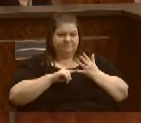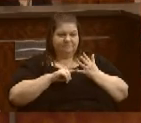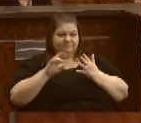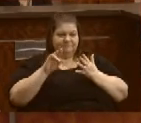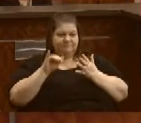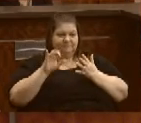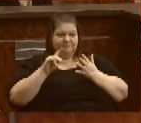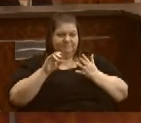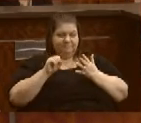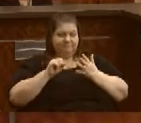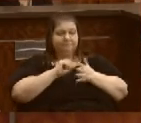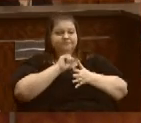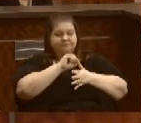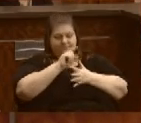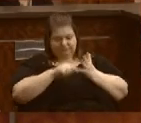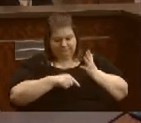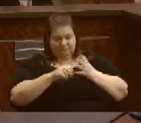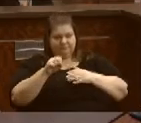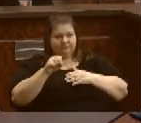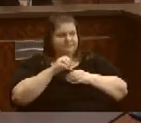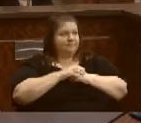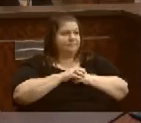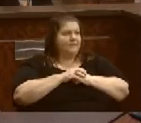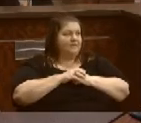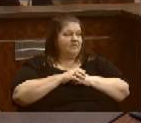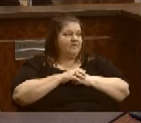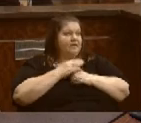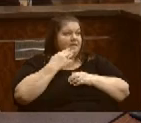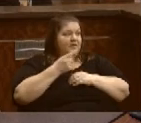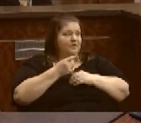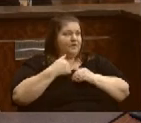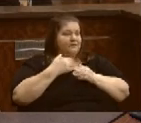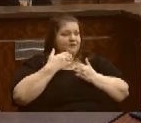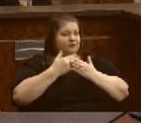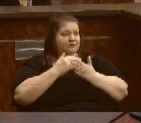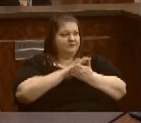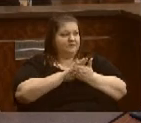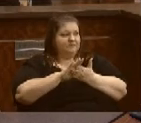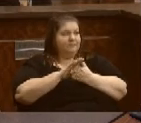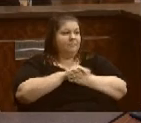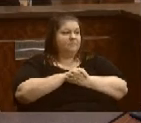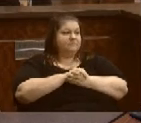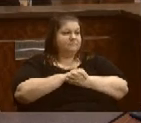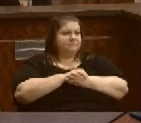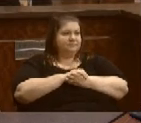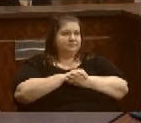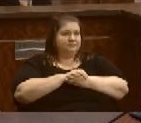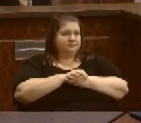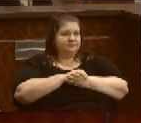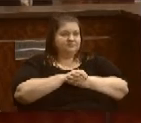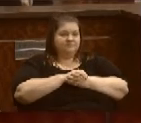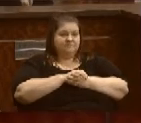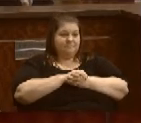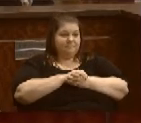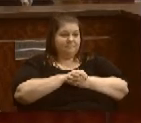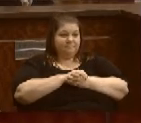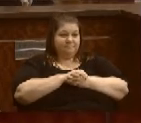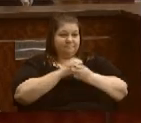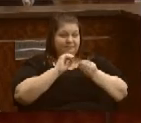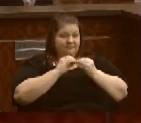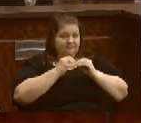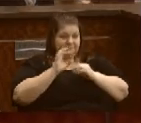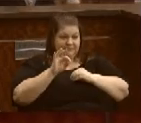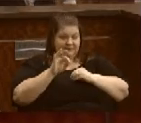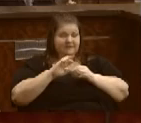President Ricks? Yes. Thank you very much. Thank you very much. Have a nice evening. Appreciate it. Item number 9, that's the second